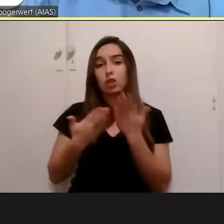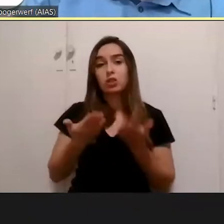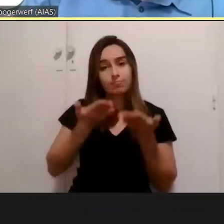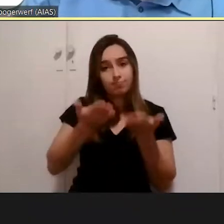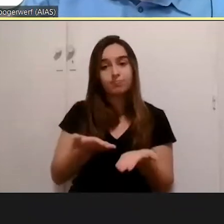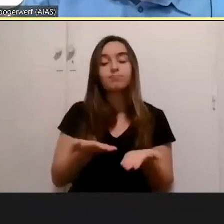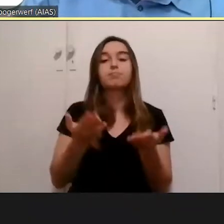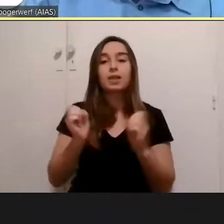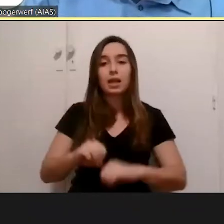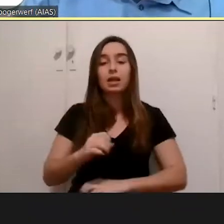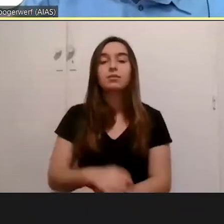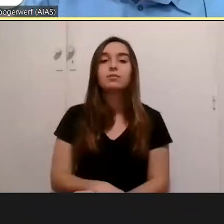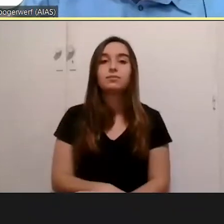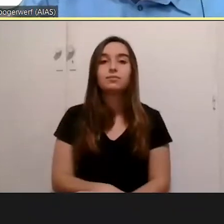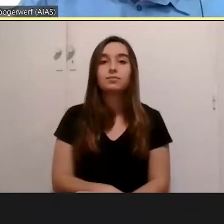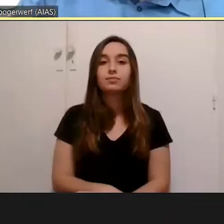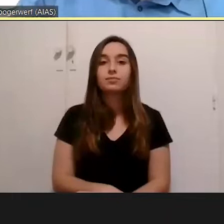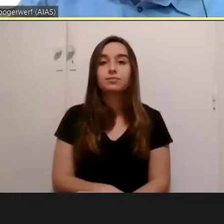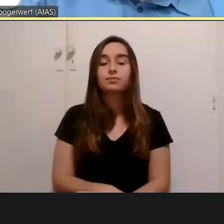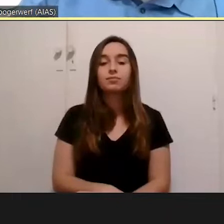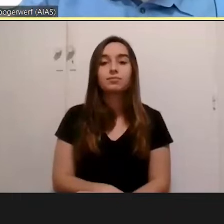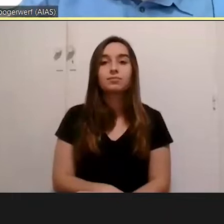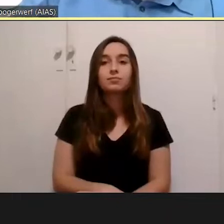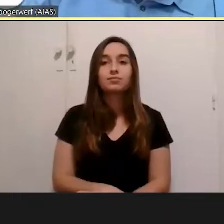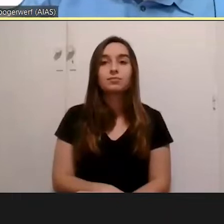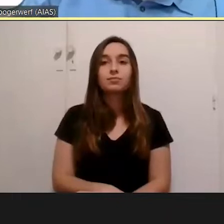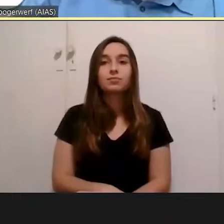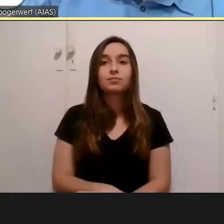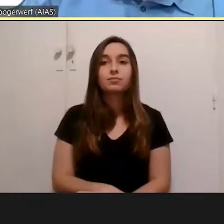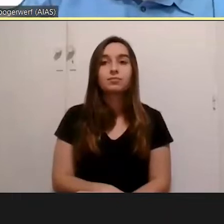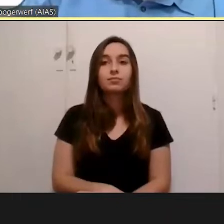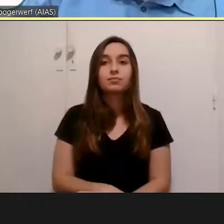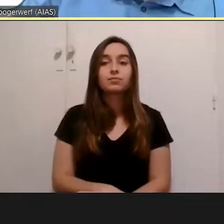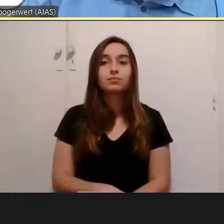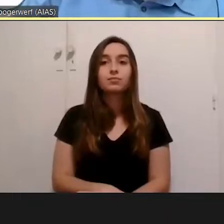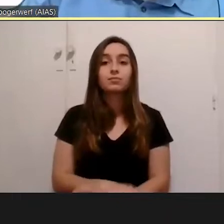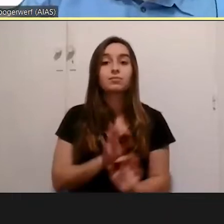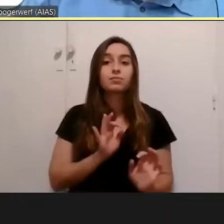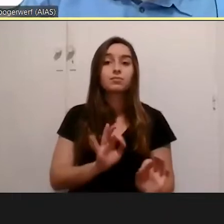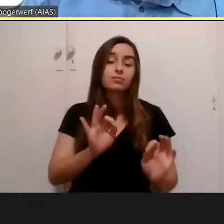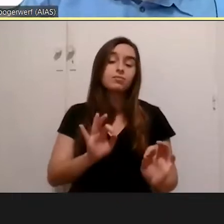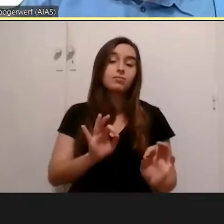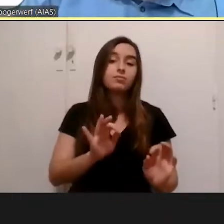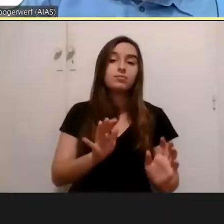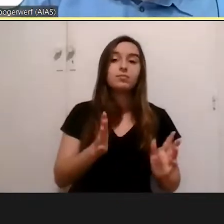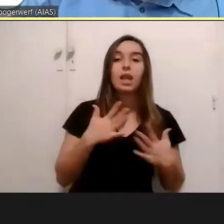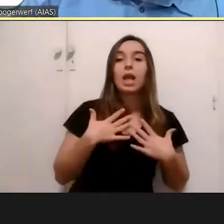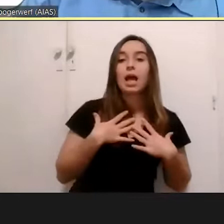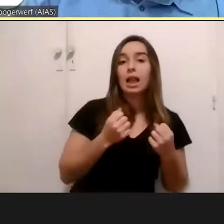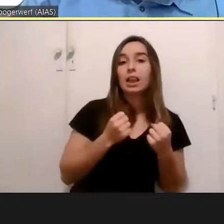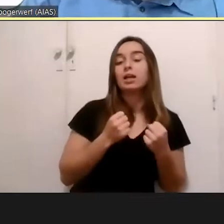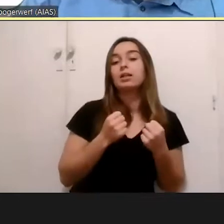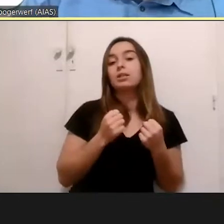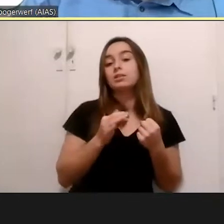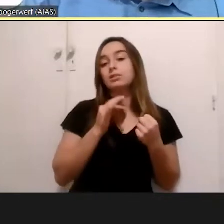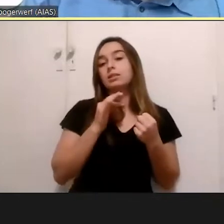services, especially when these integrate health and social care related aspects. So we do a lot